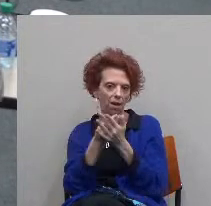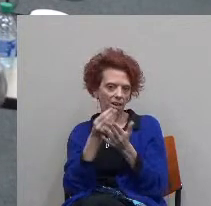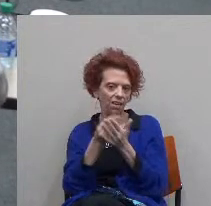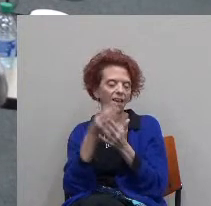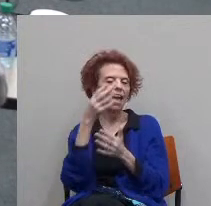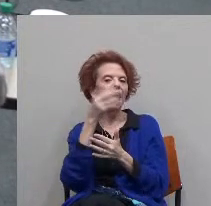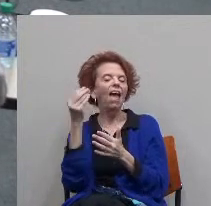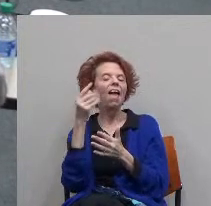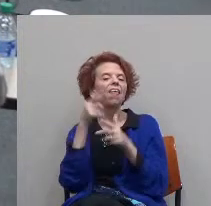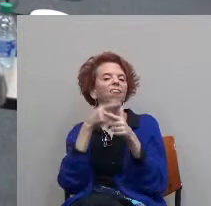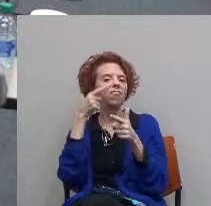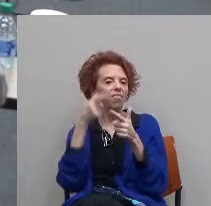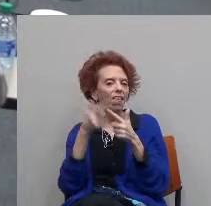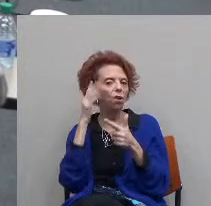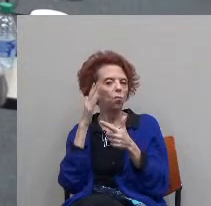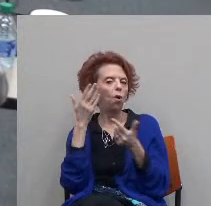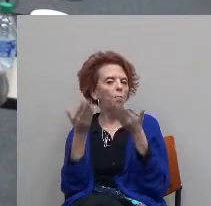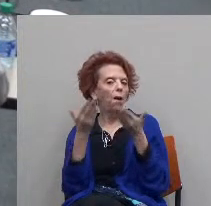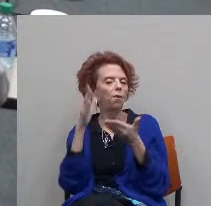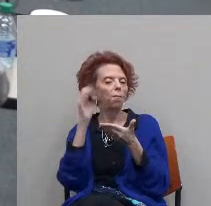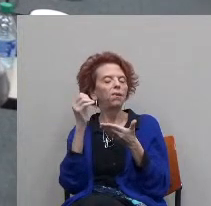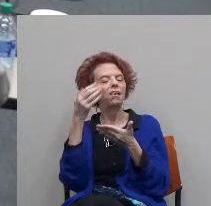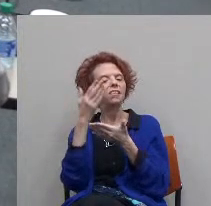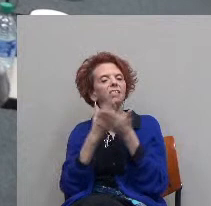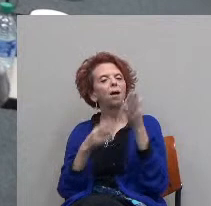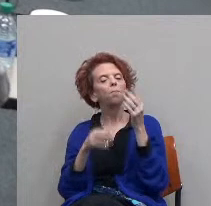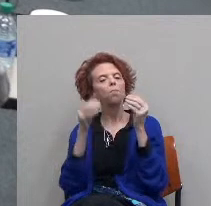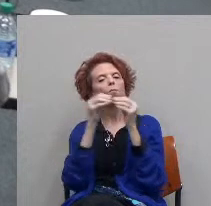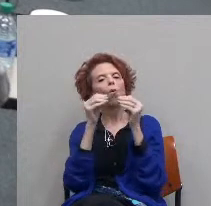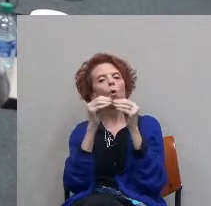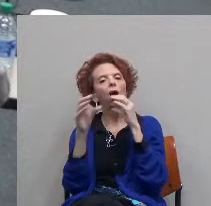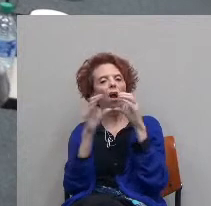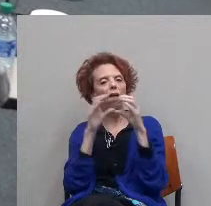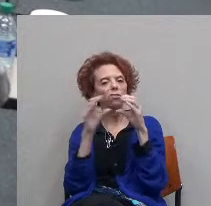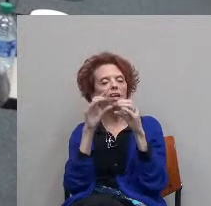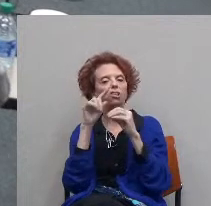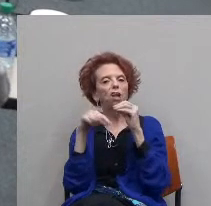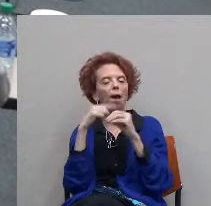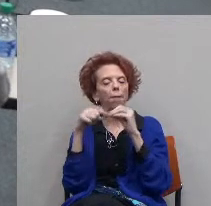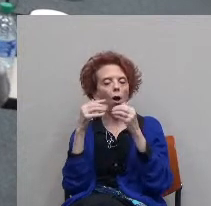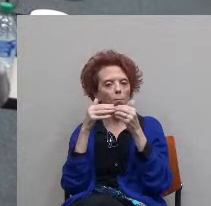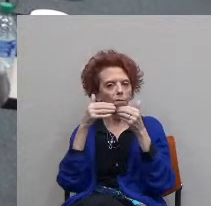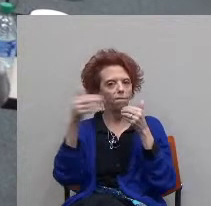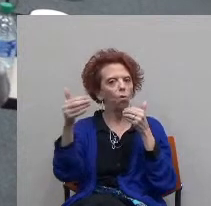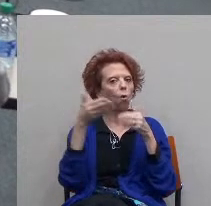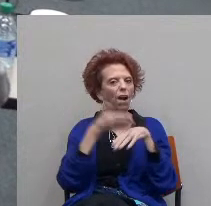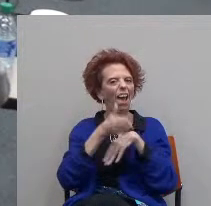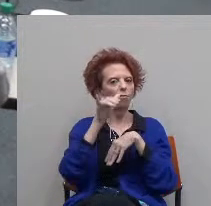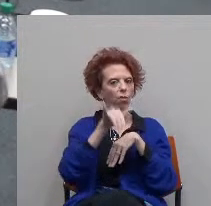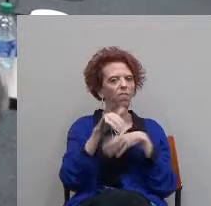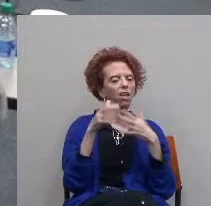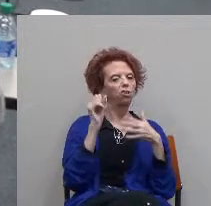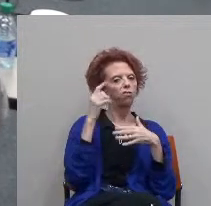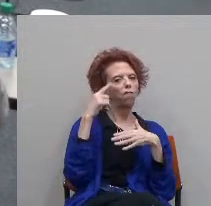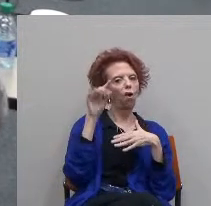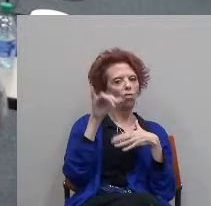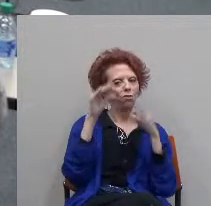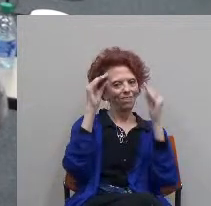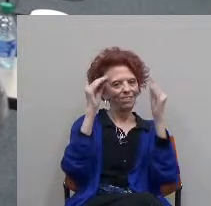to be some additional conversation around going forward after this, so those